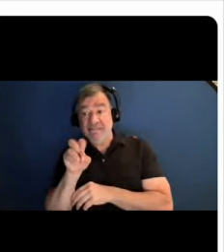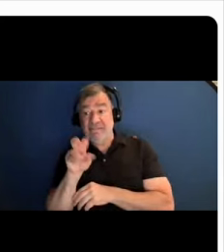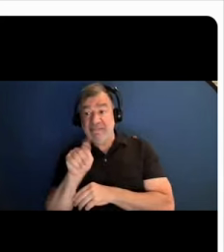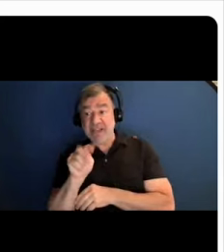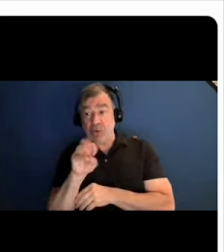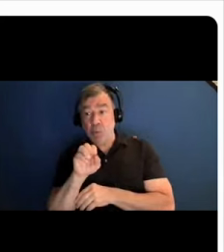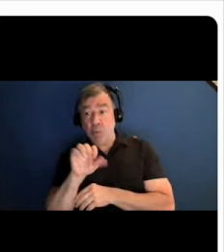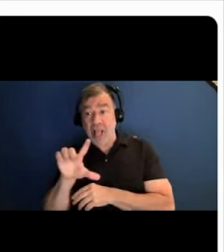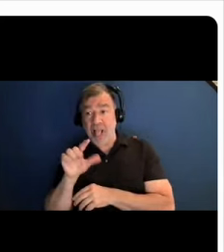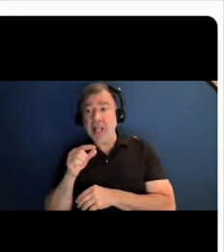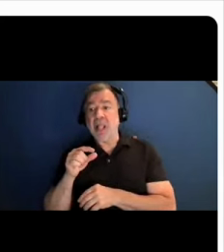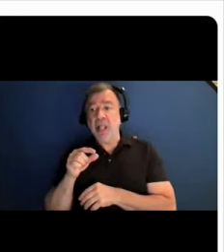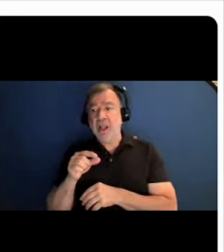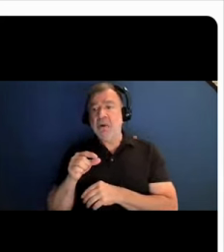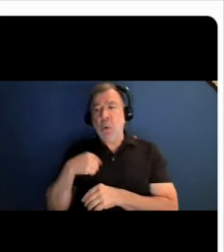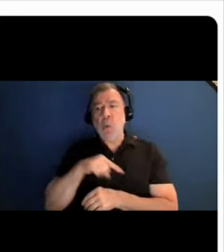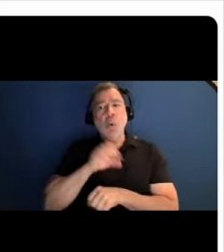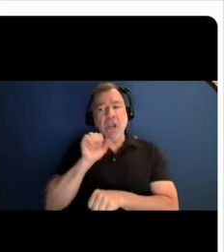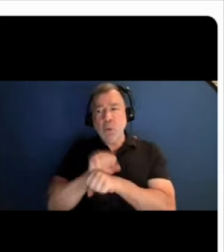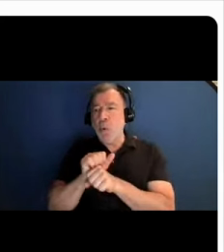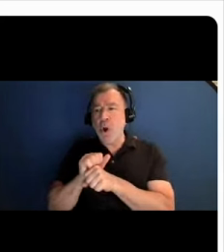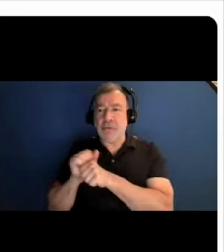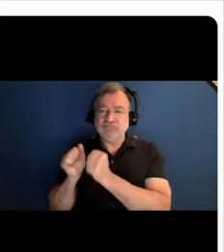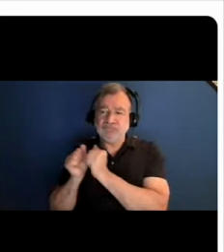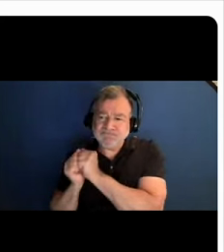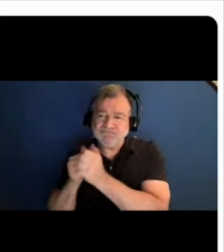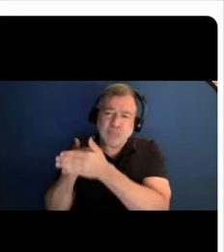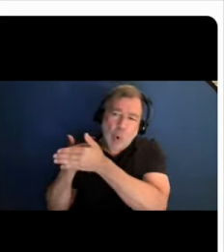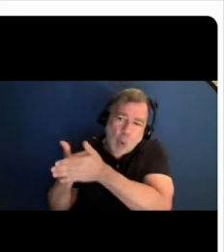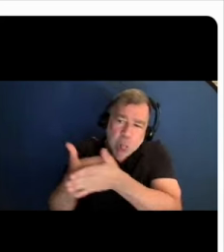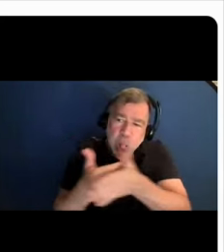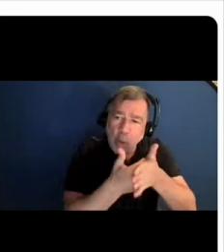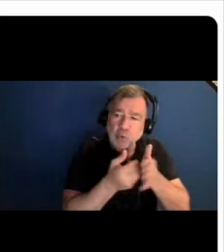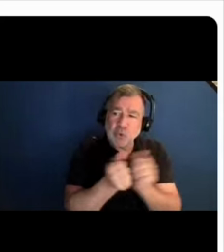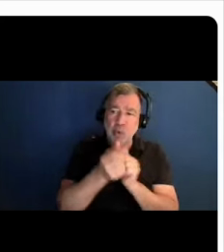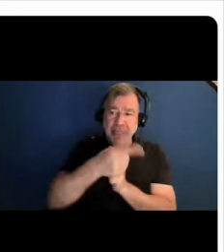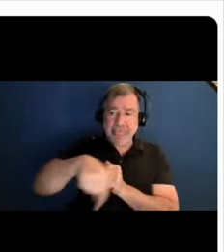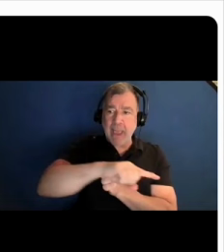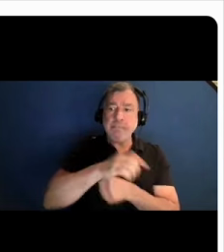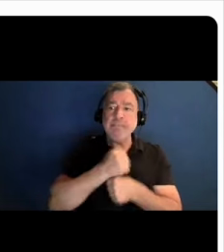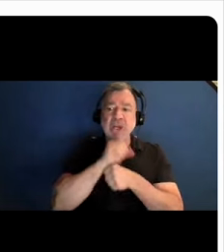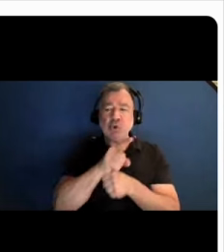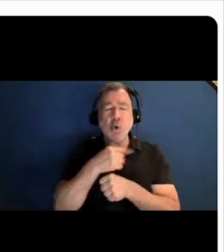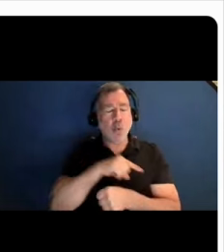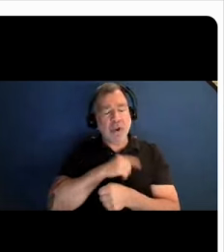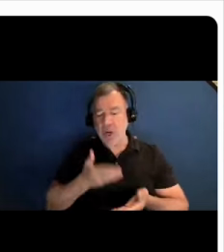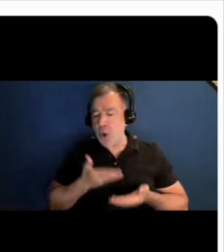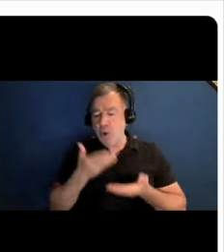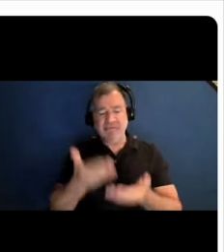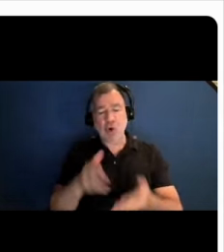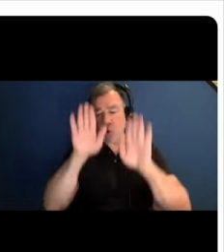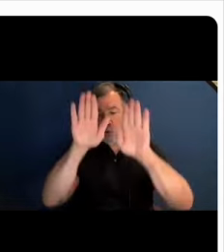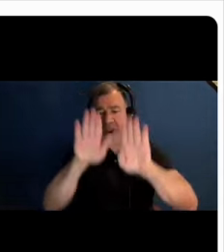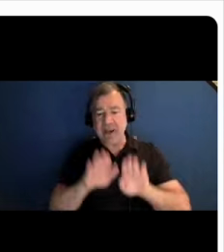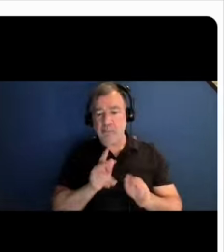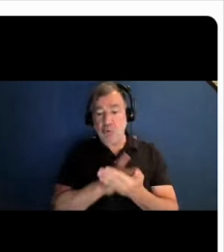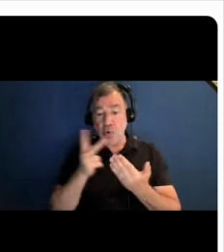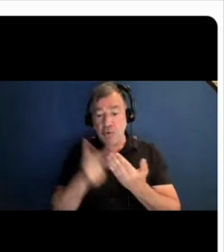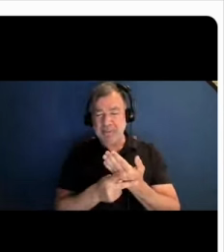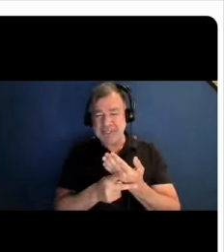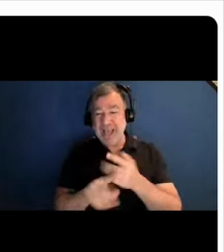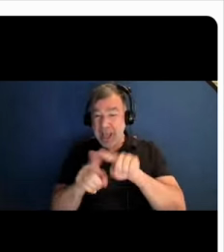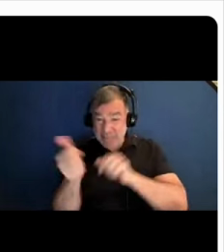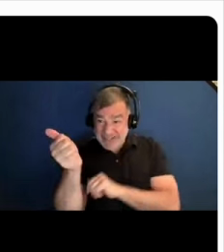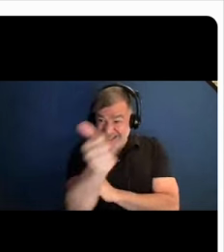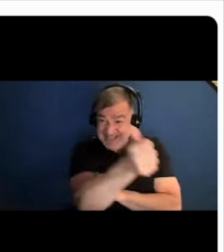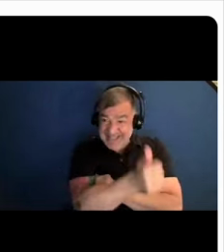closely together to make sure that we're offering great savings programs for everybody. But it does look just slightly different. The core concepts